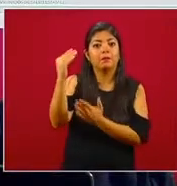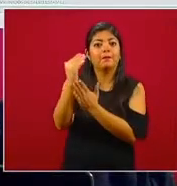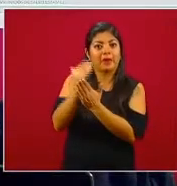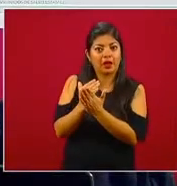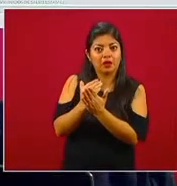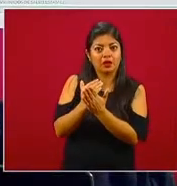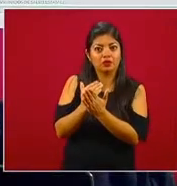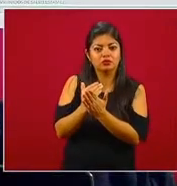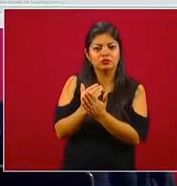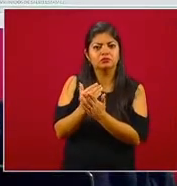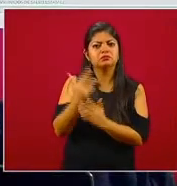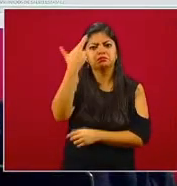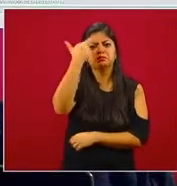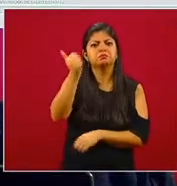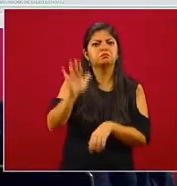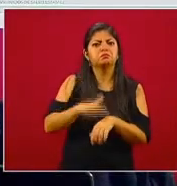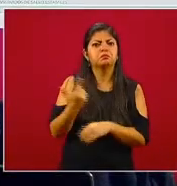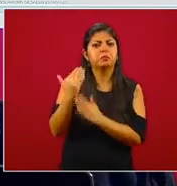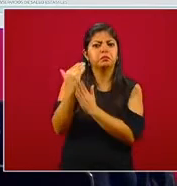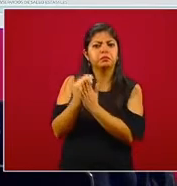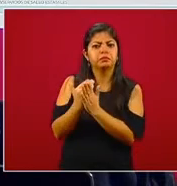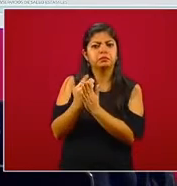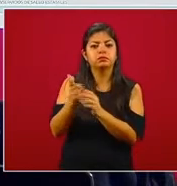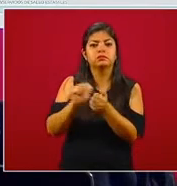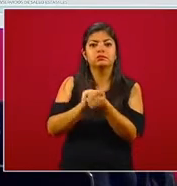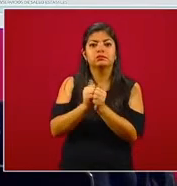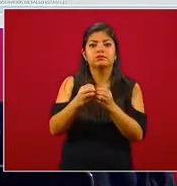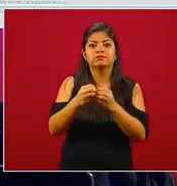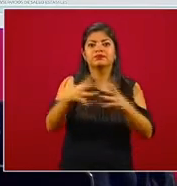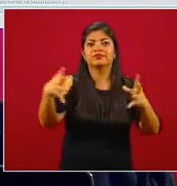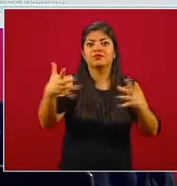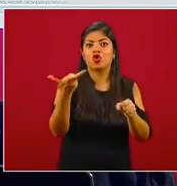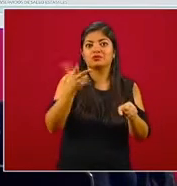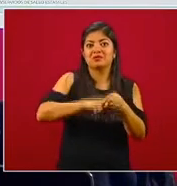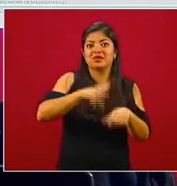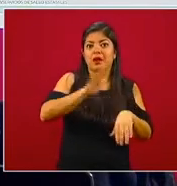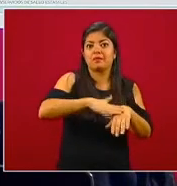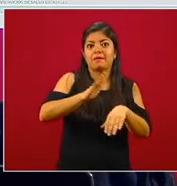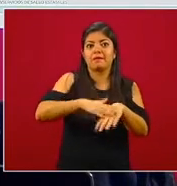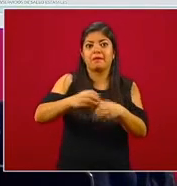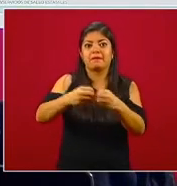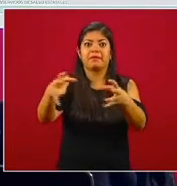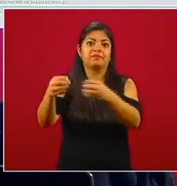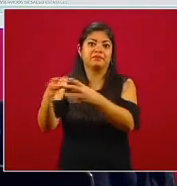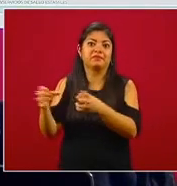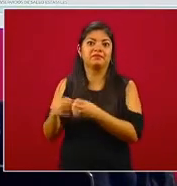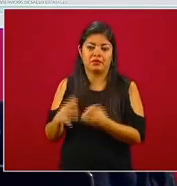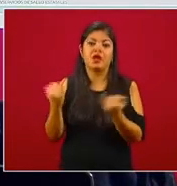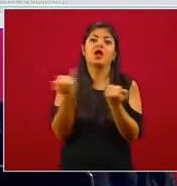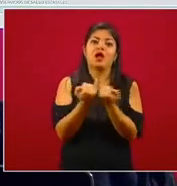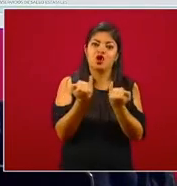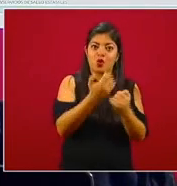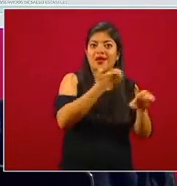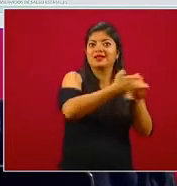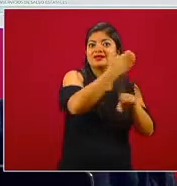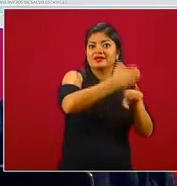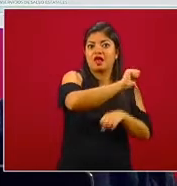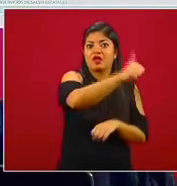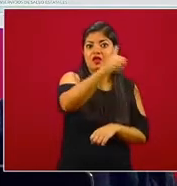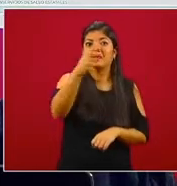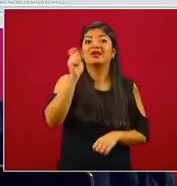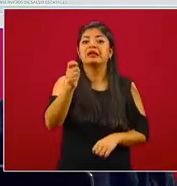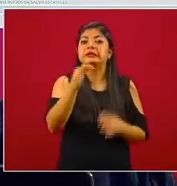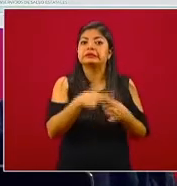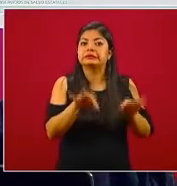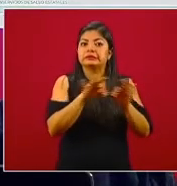and the tenía. golden ¿Cuál es la one is razón? availability. As you Expansión. can see now, Guerrero Esto has lo hemos reduced venido its haciendo availability. en las Why? distintas entidades Transmission. federativas, es